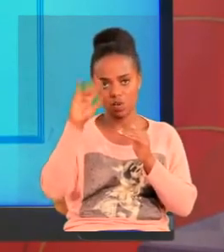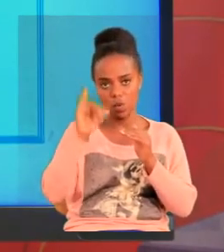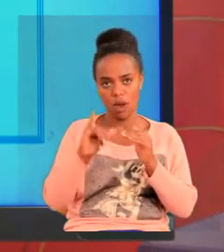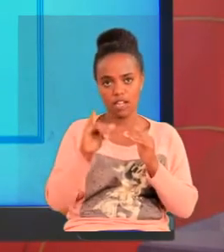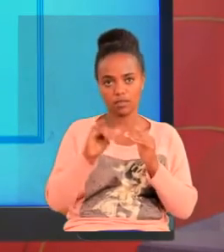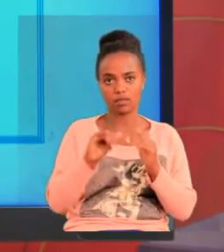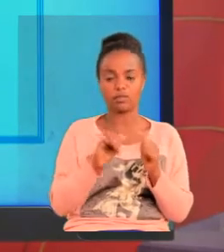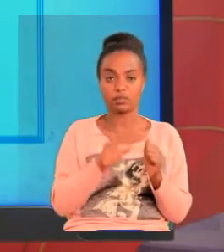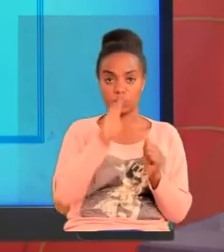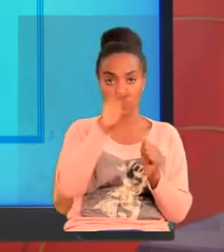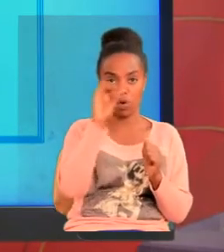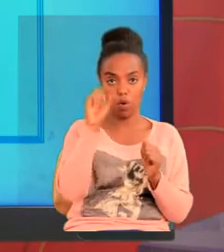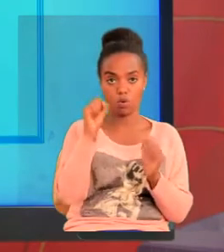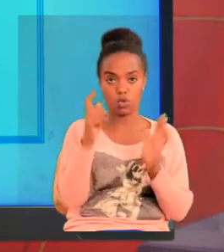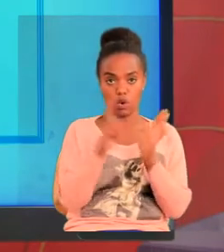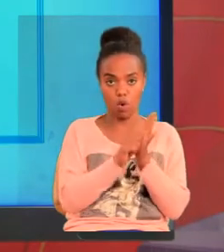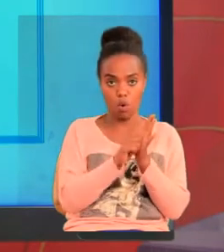cosine,